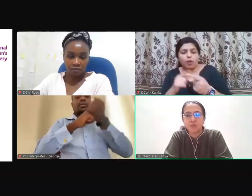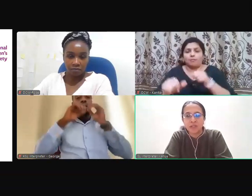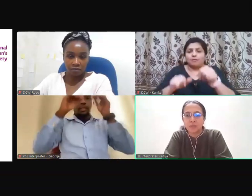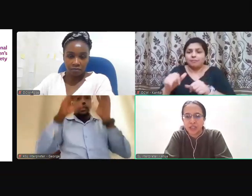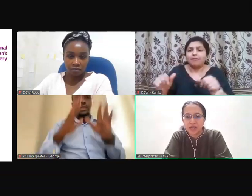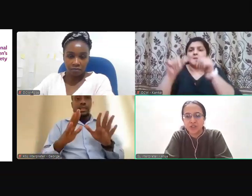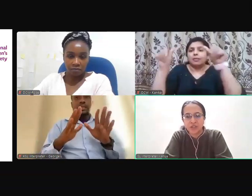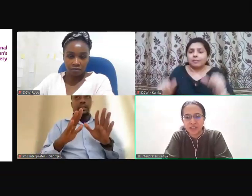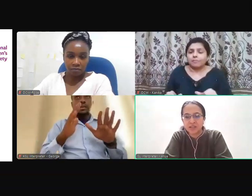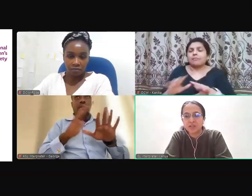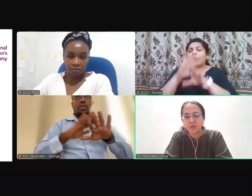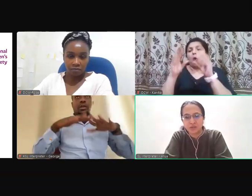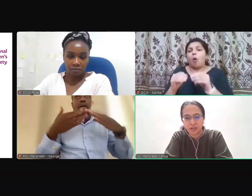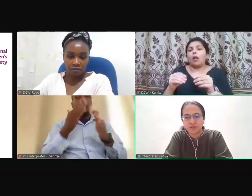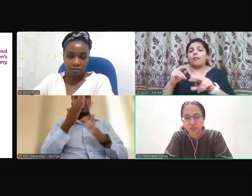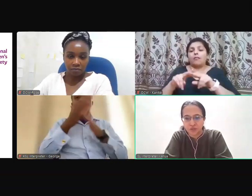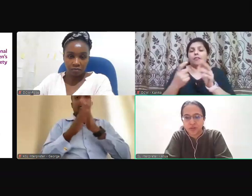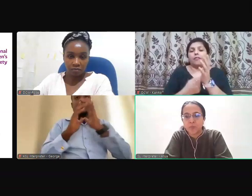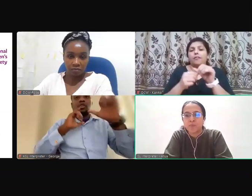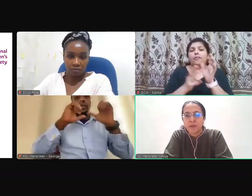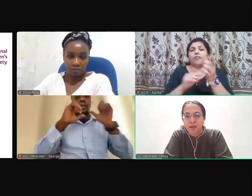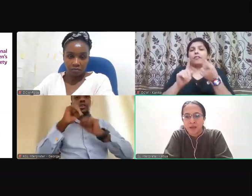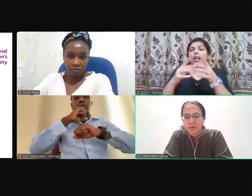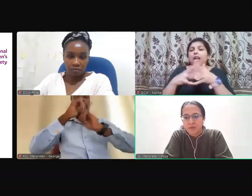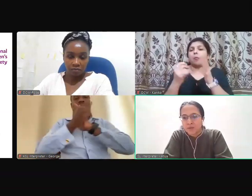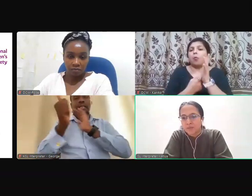how to build communication skills with deaf children,